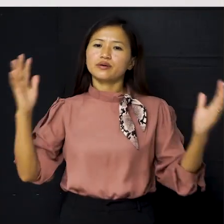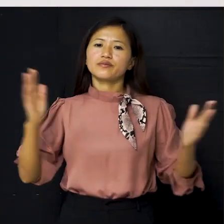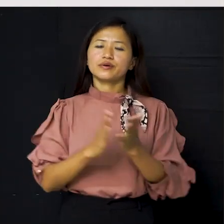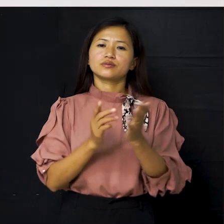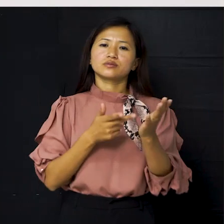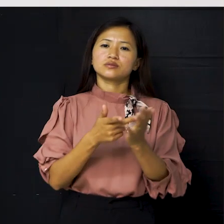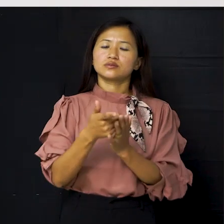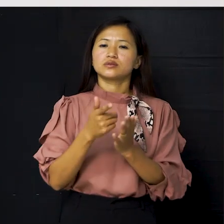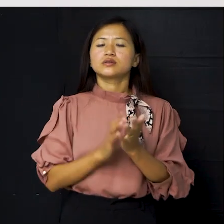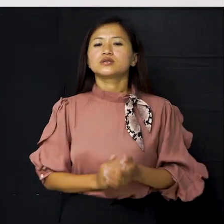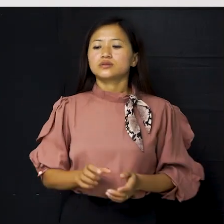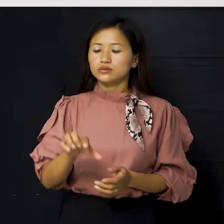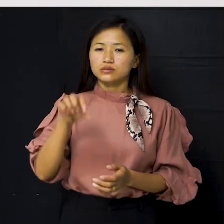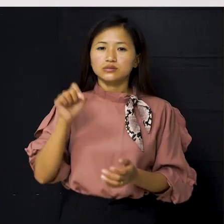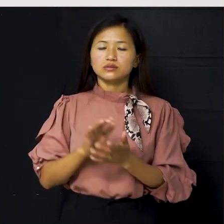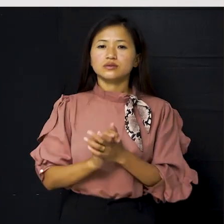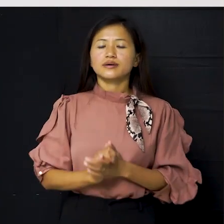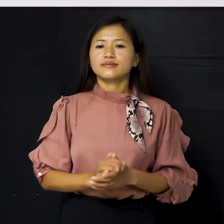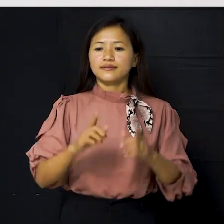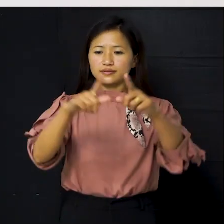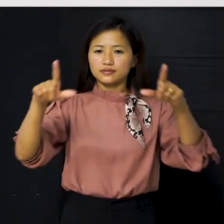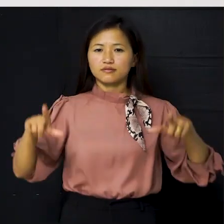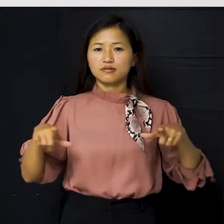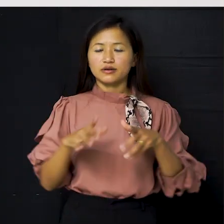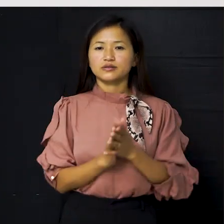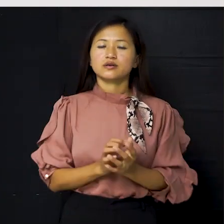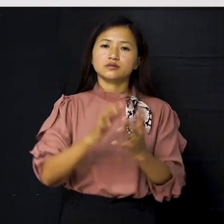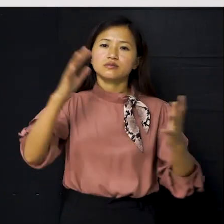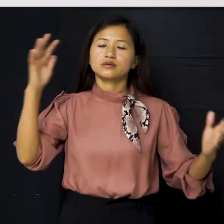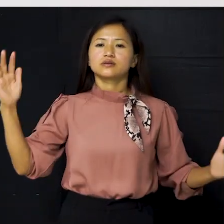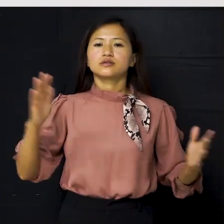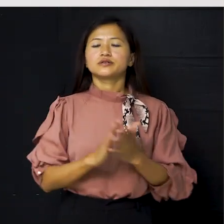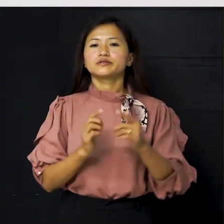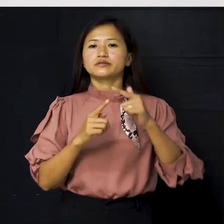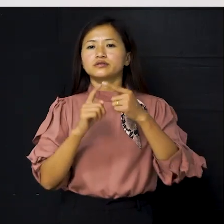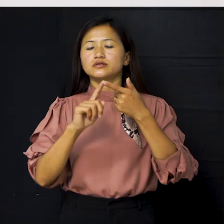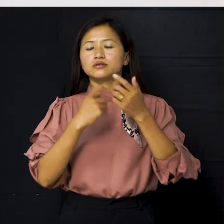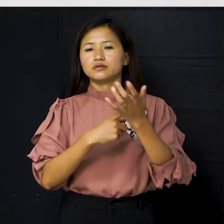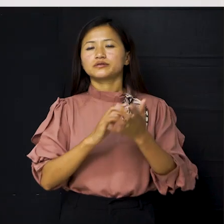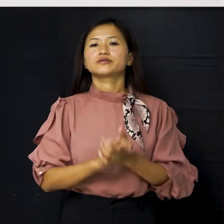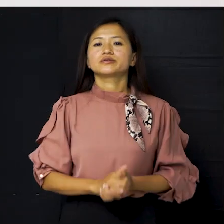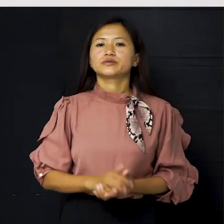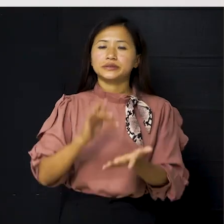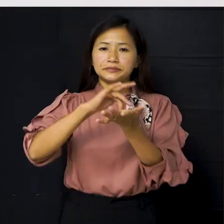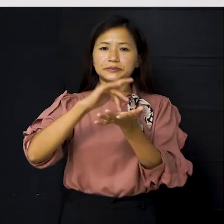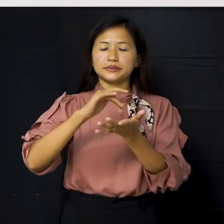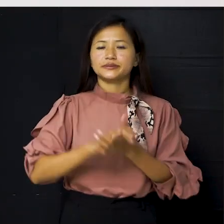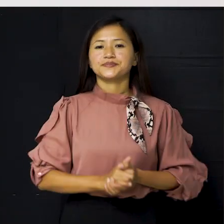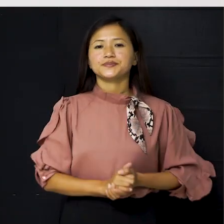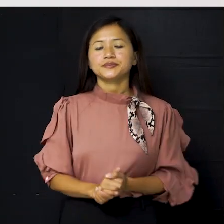and he annexed their land. He expanded his territory. All right. Now